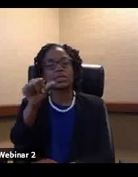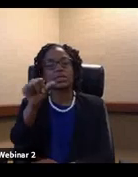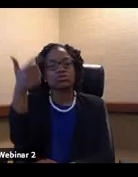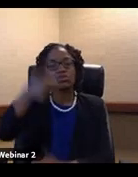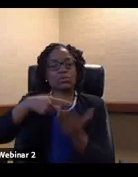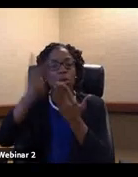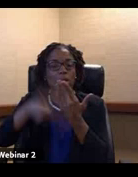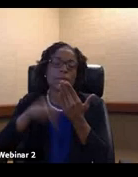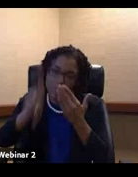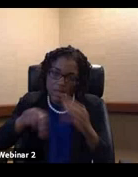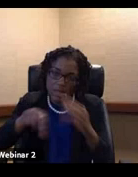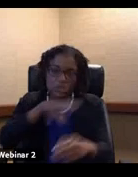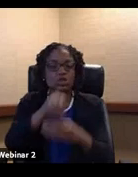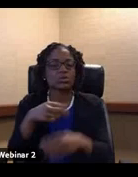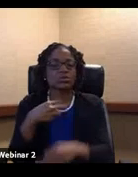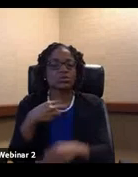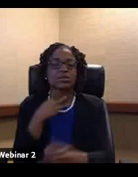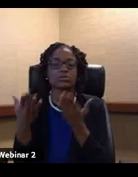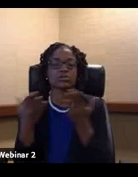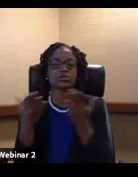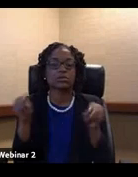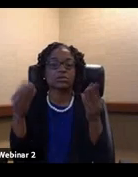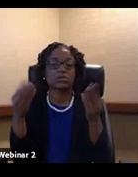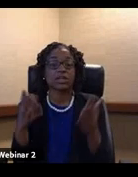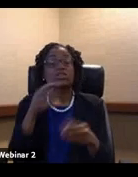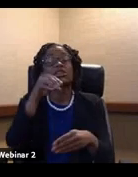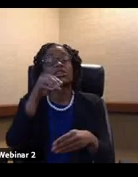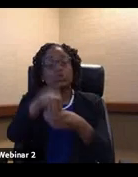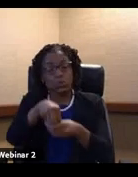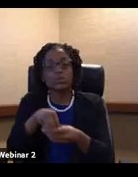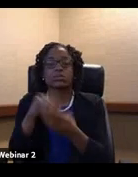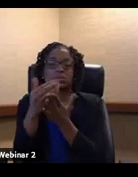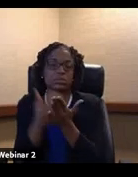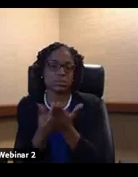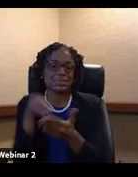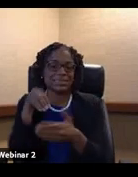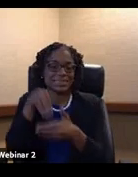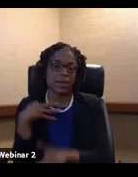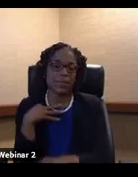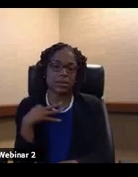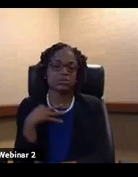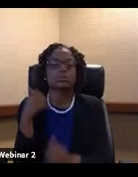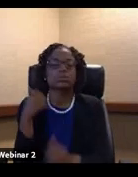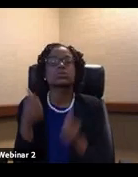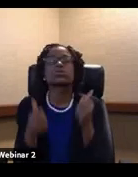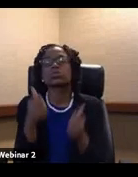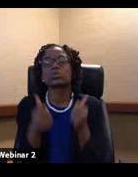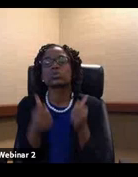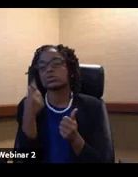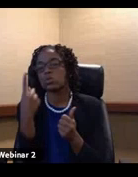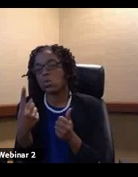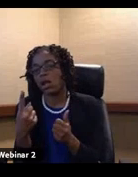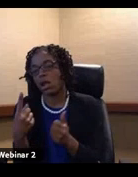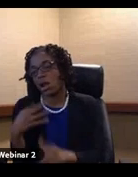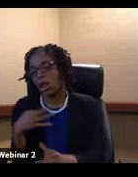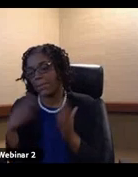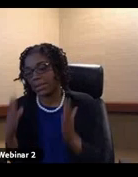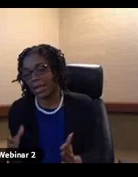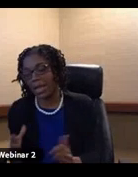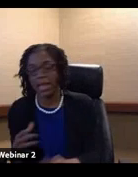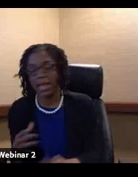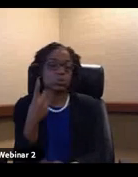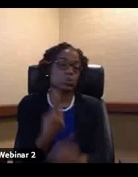program, but it must include the victim service provider and disability service provider in the application. Which one is the applicant, which one's the partner is